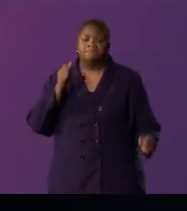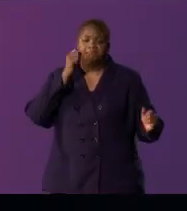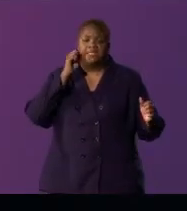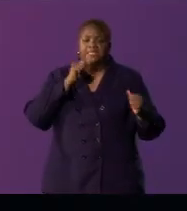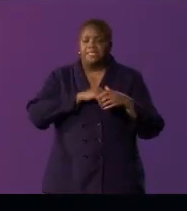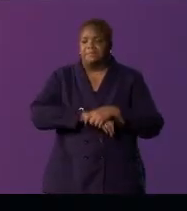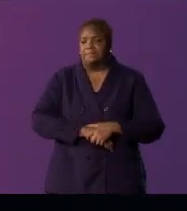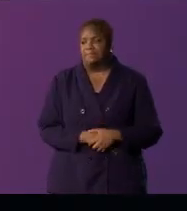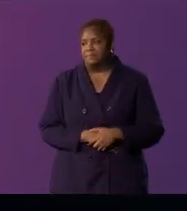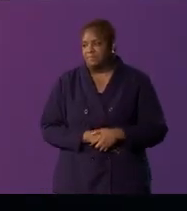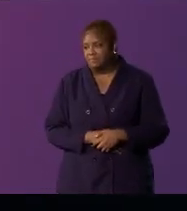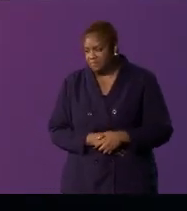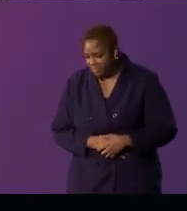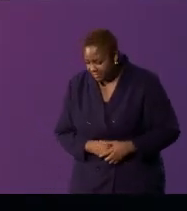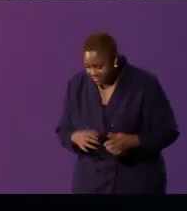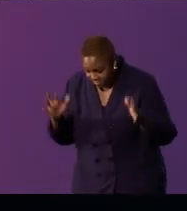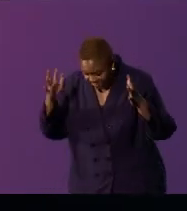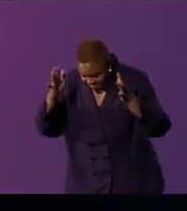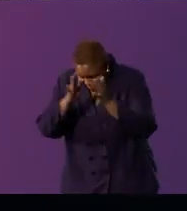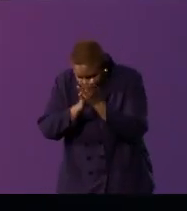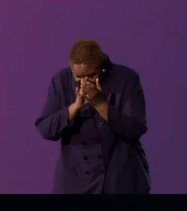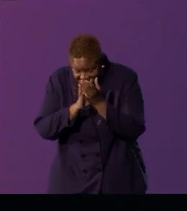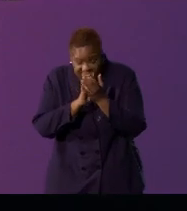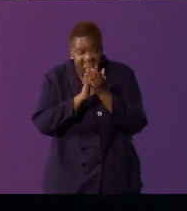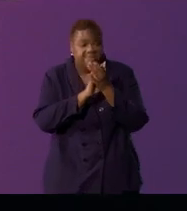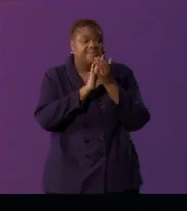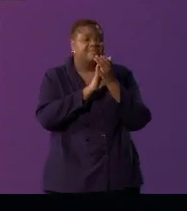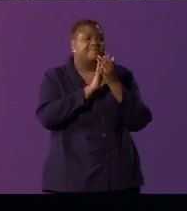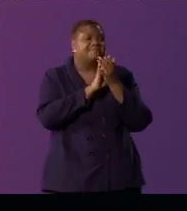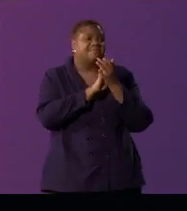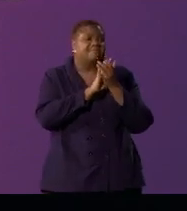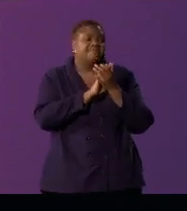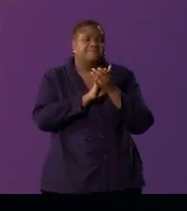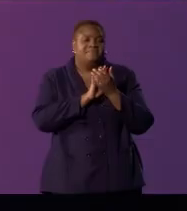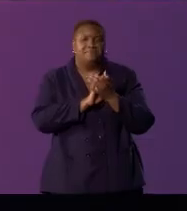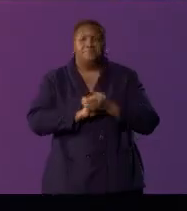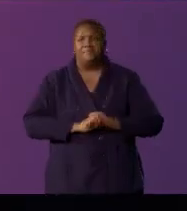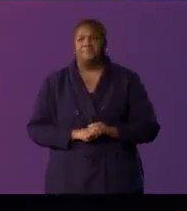Well, I know that was an amazing answer, right?